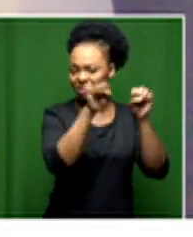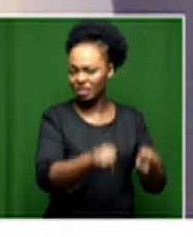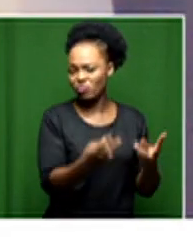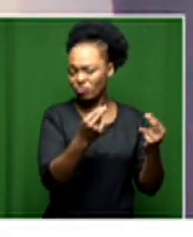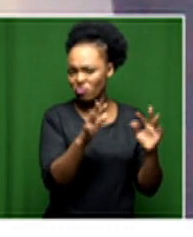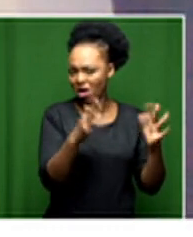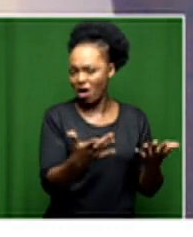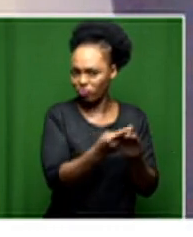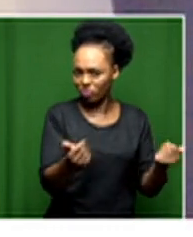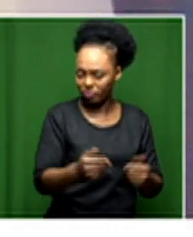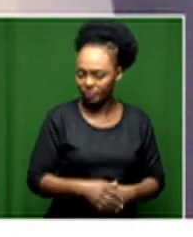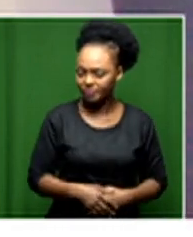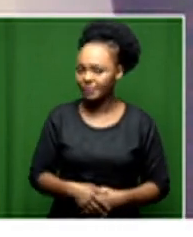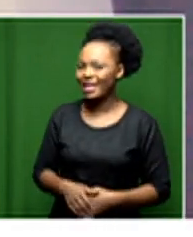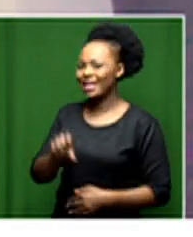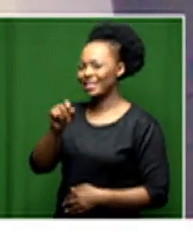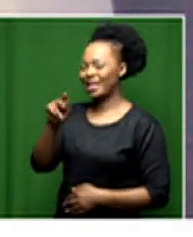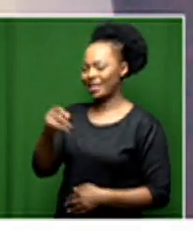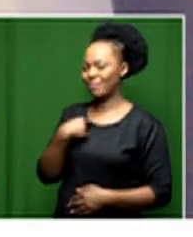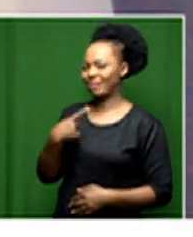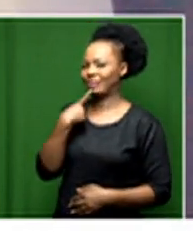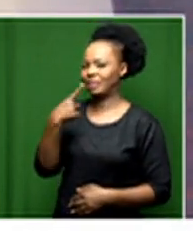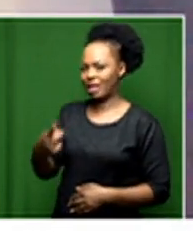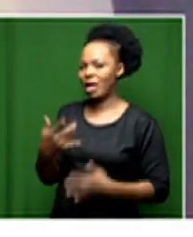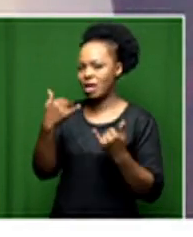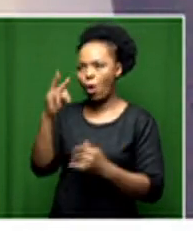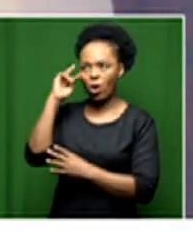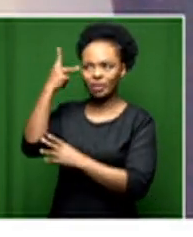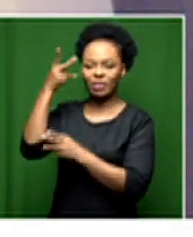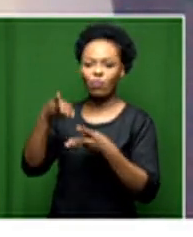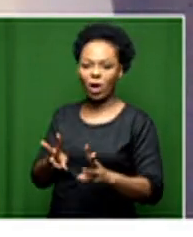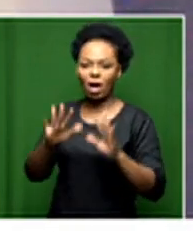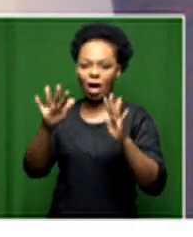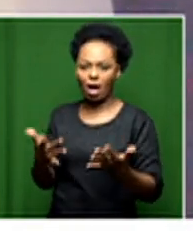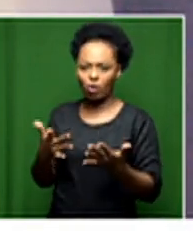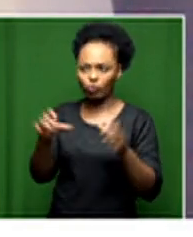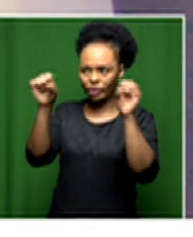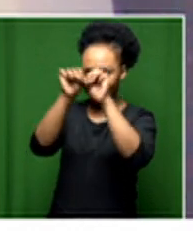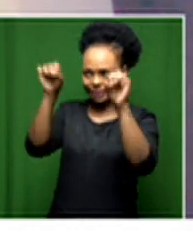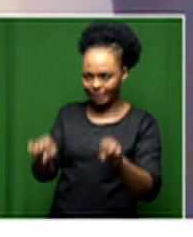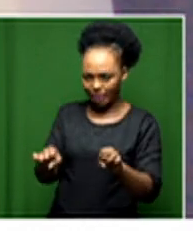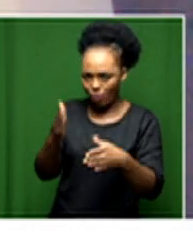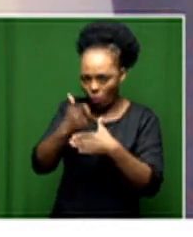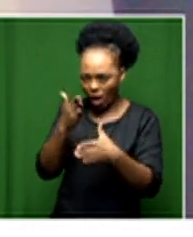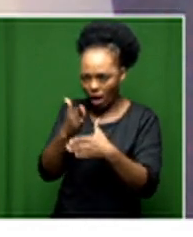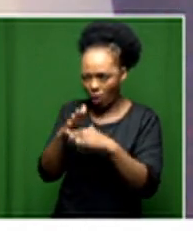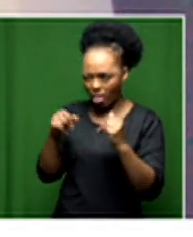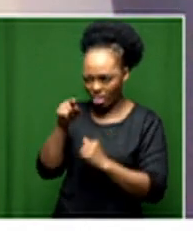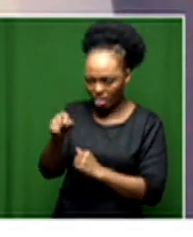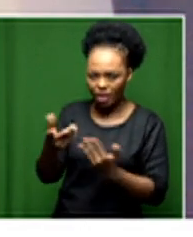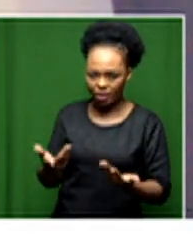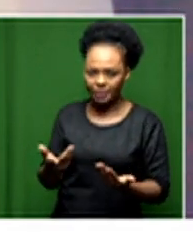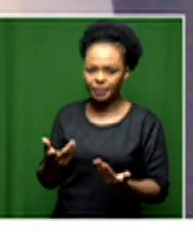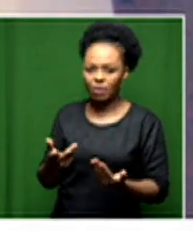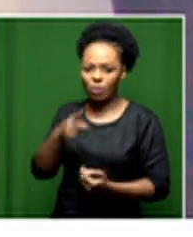Sakina, hence I say we are looking for alternative ways to work around the system. As you are rightly pointing out, it